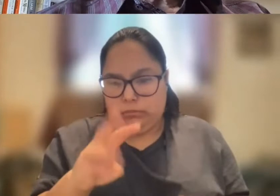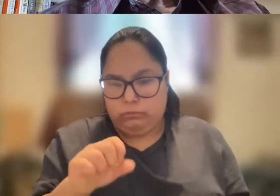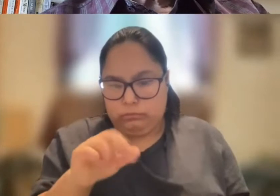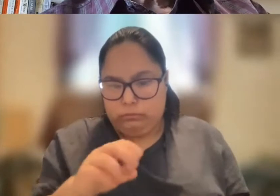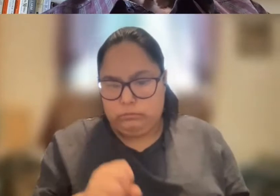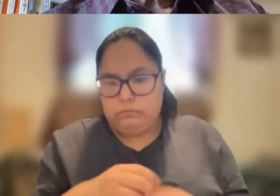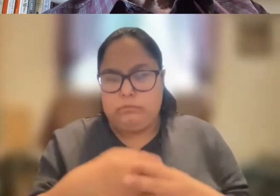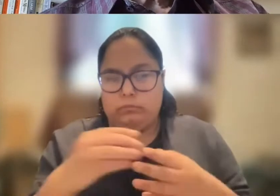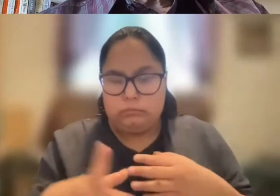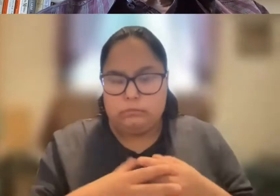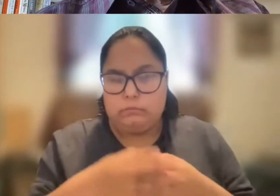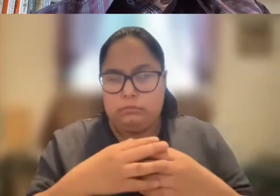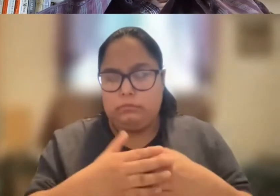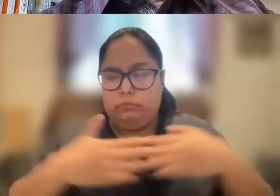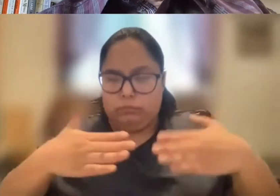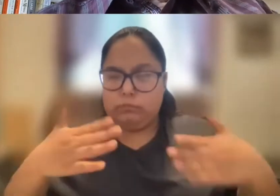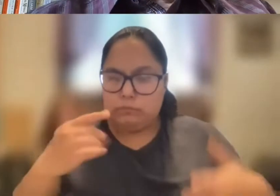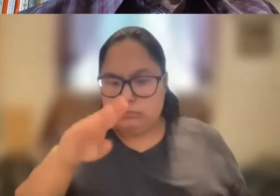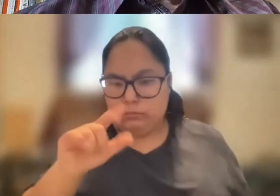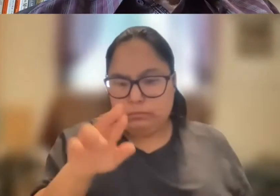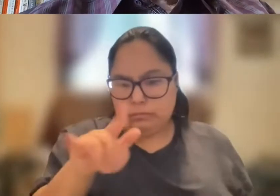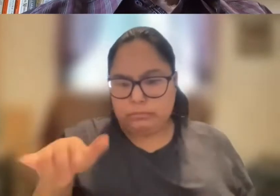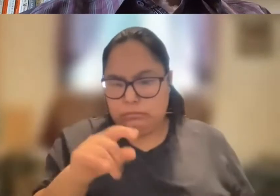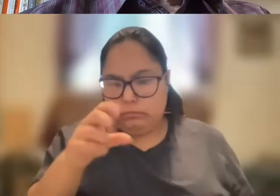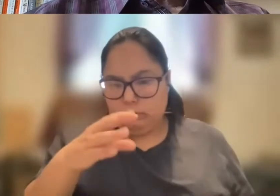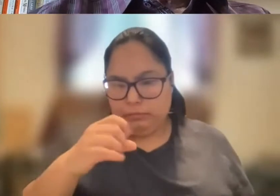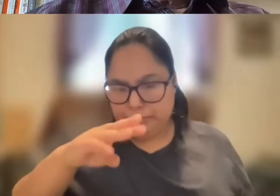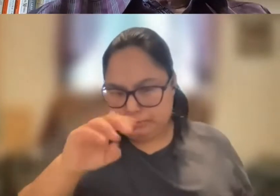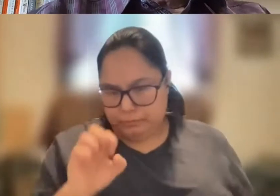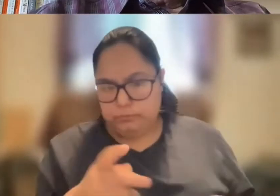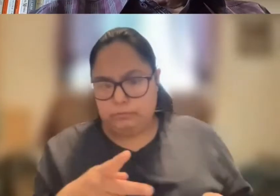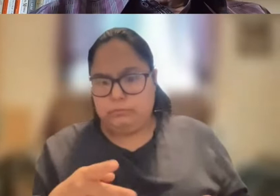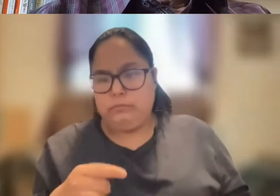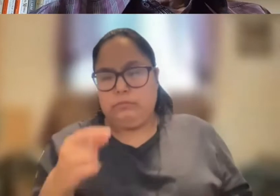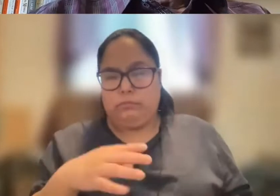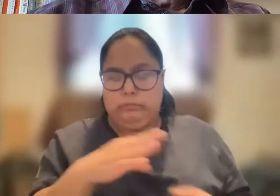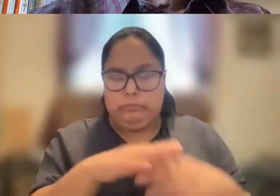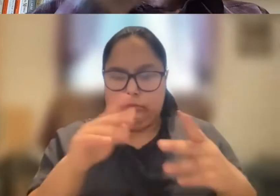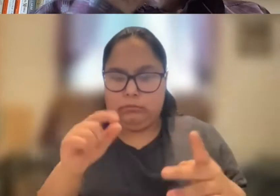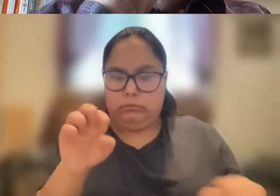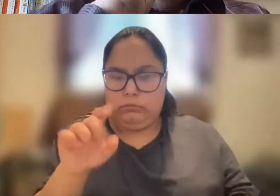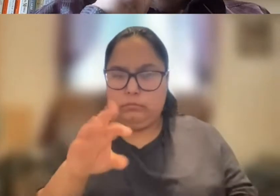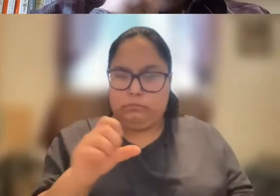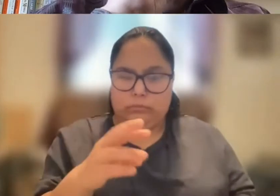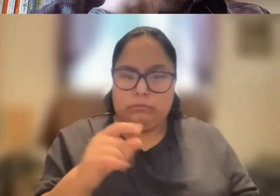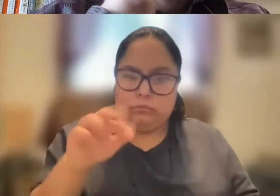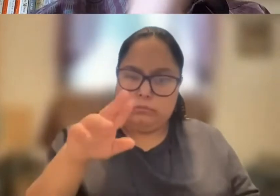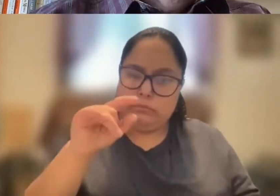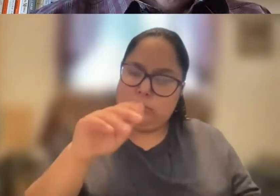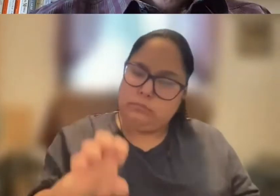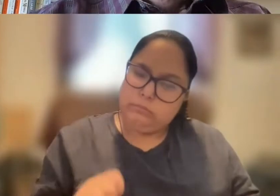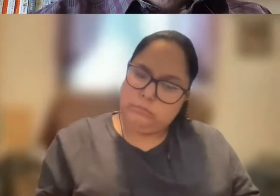military and the RCMP and public service. So I started doing the paperwork for that,